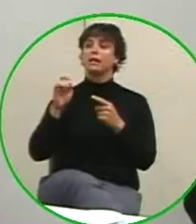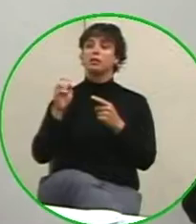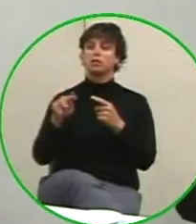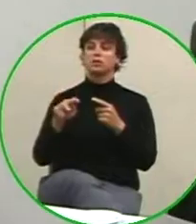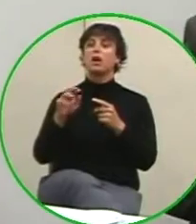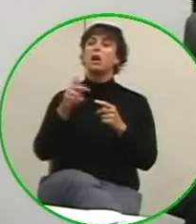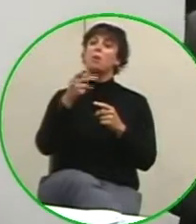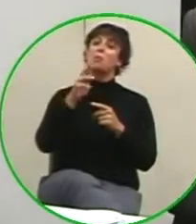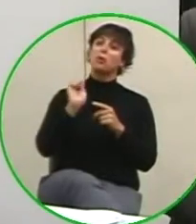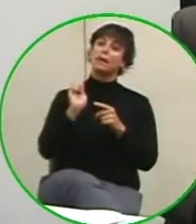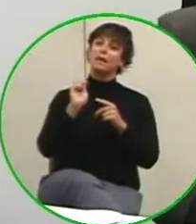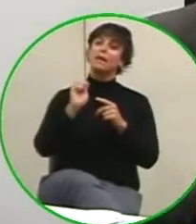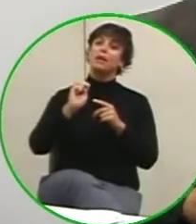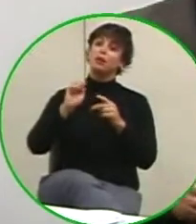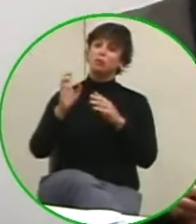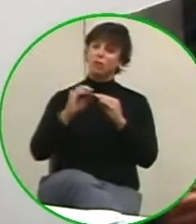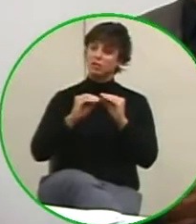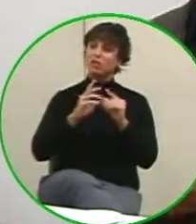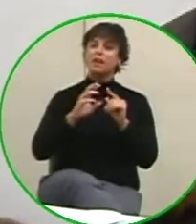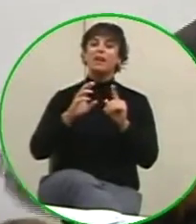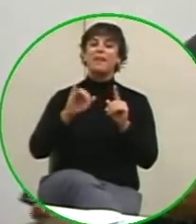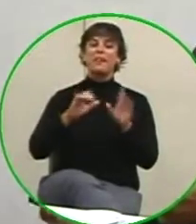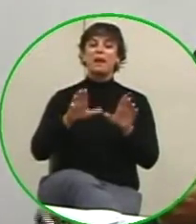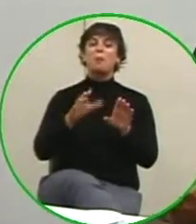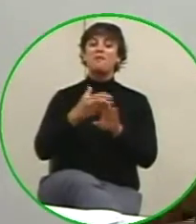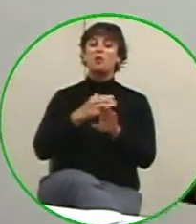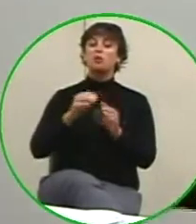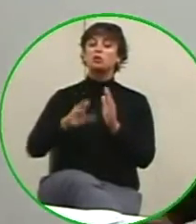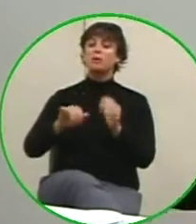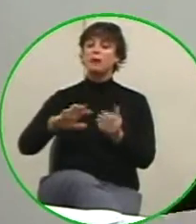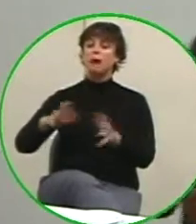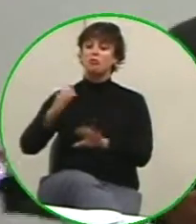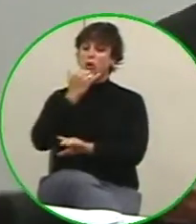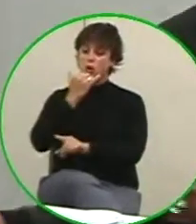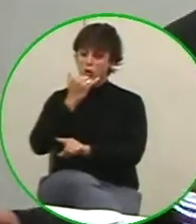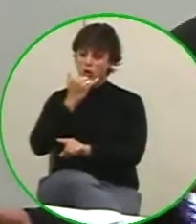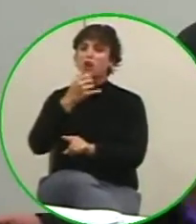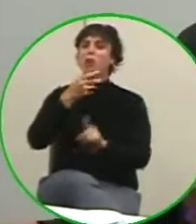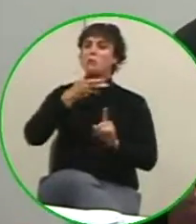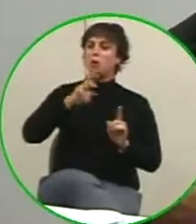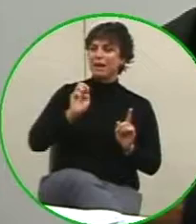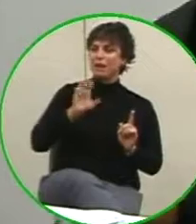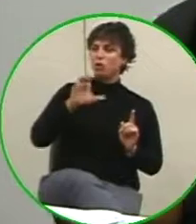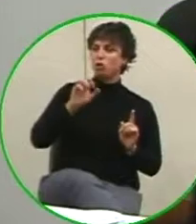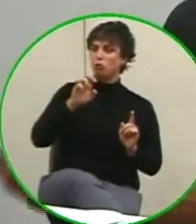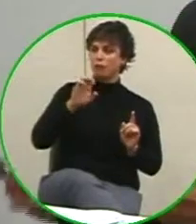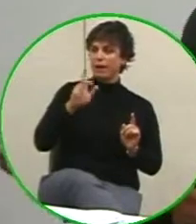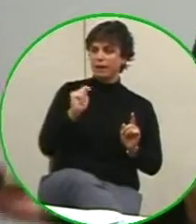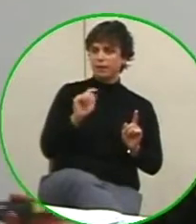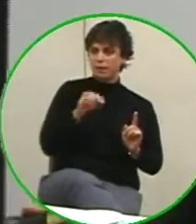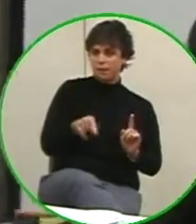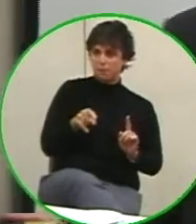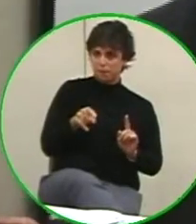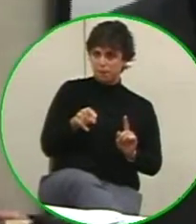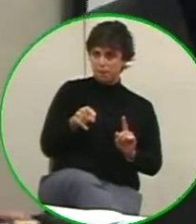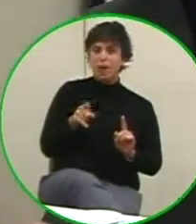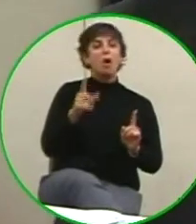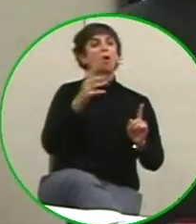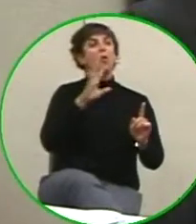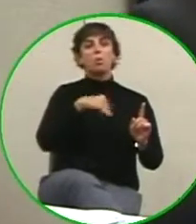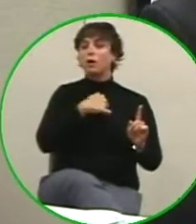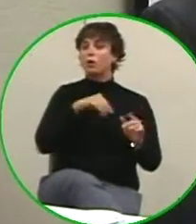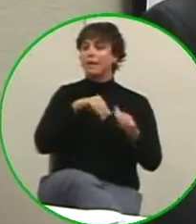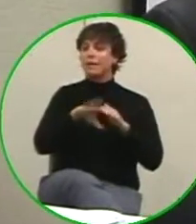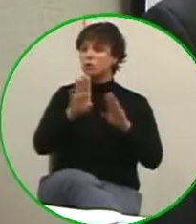is that piece before a student has the chance to do something wrong, you pre-correct them. We're going into the museum